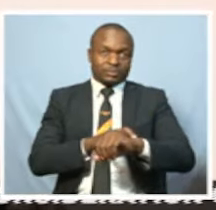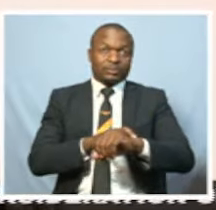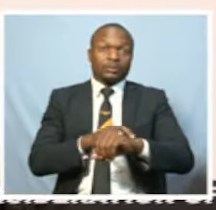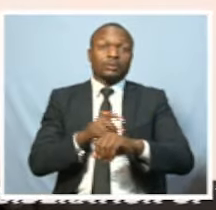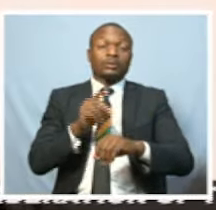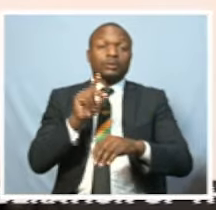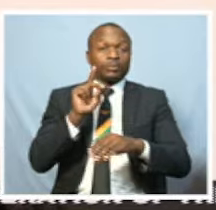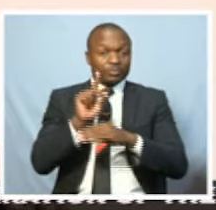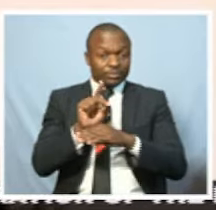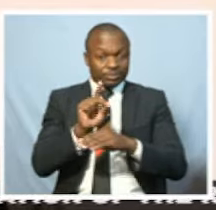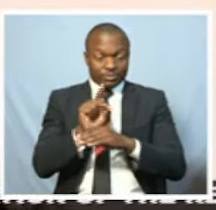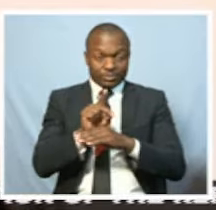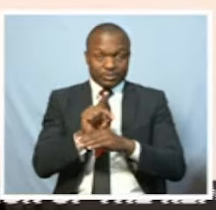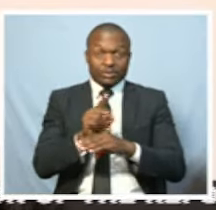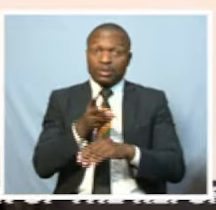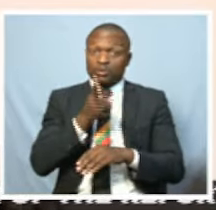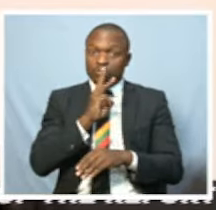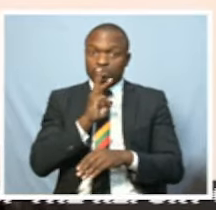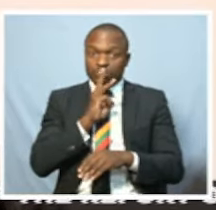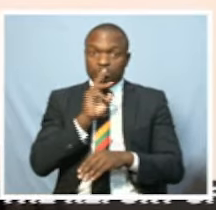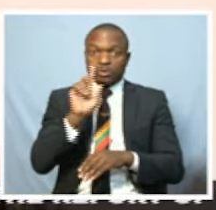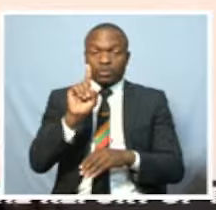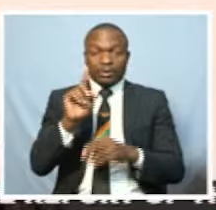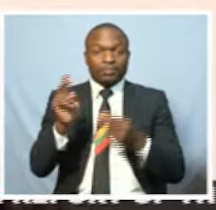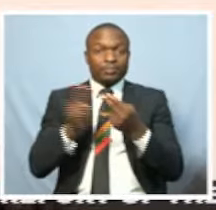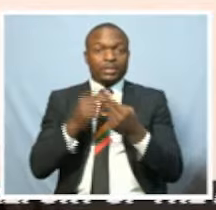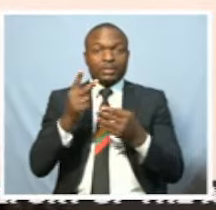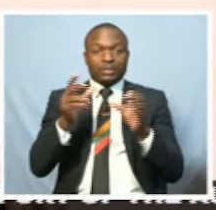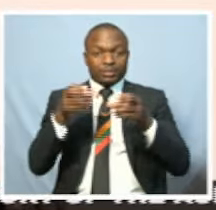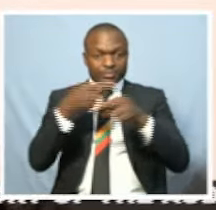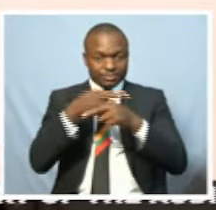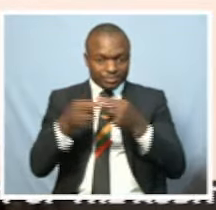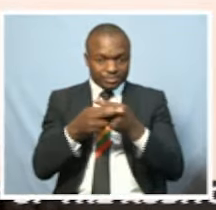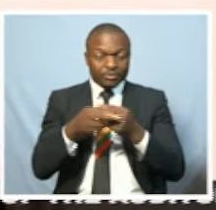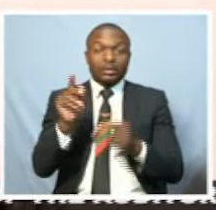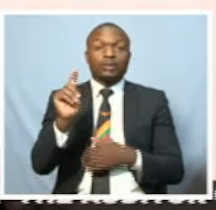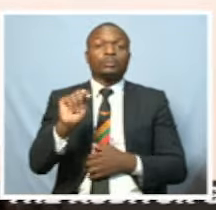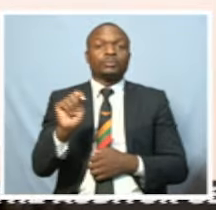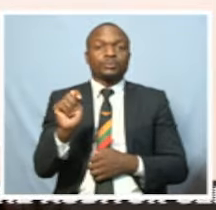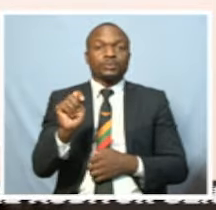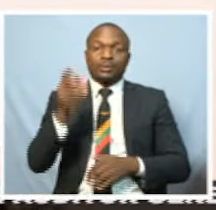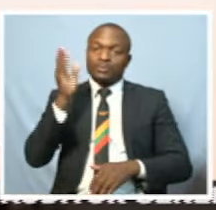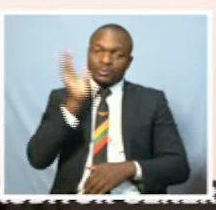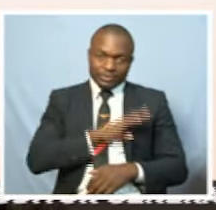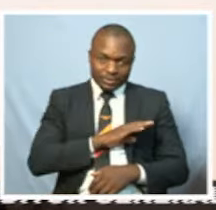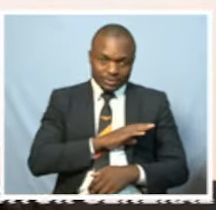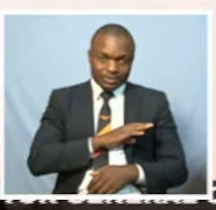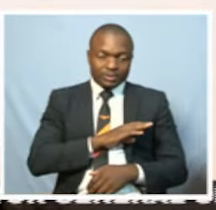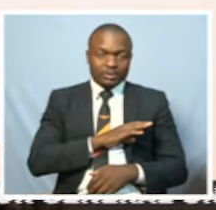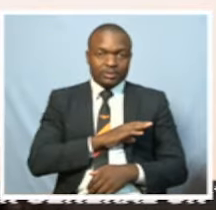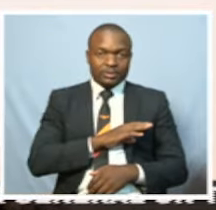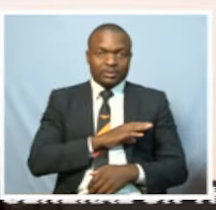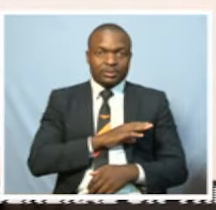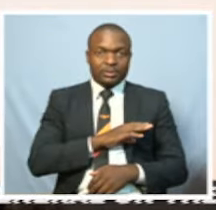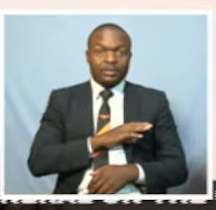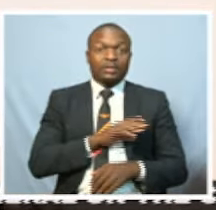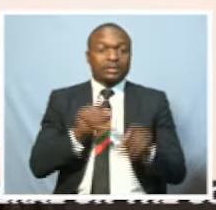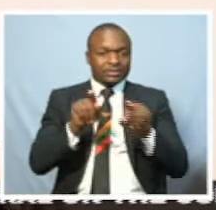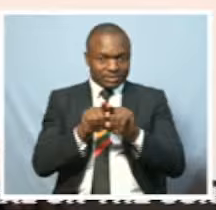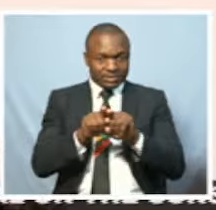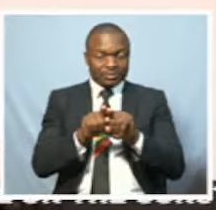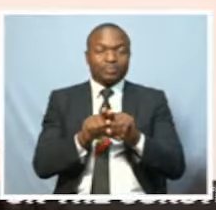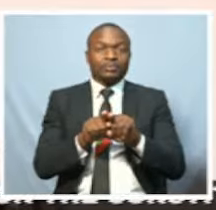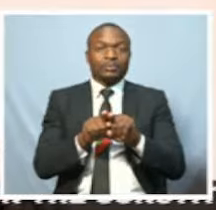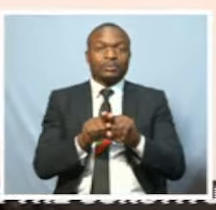water scheme installed, 1x3 classroom block and ablution block completed, Chair, and the same is